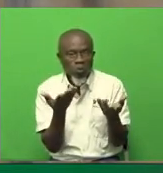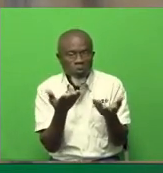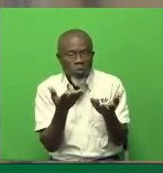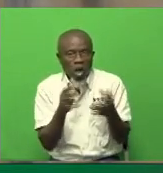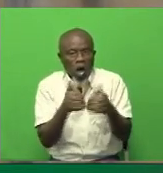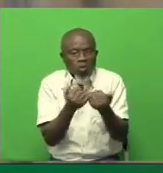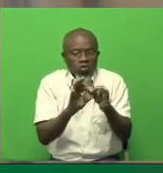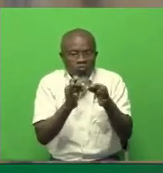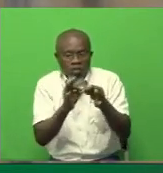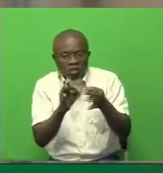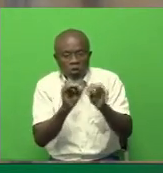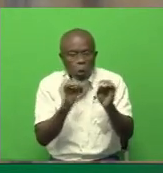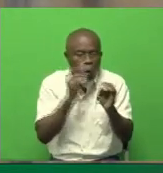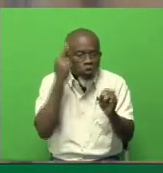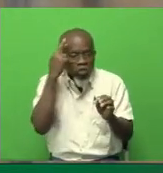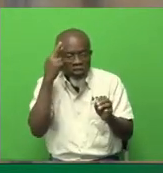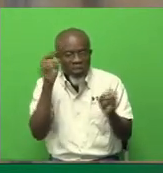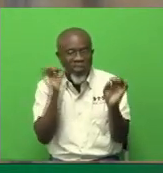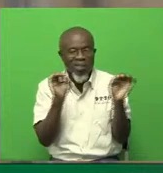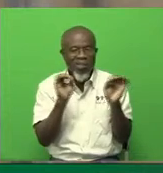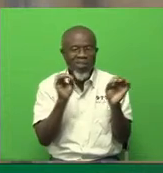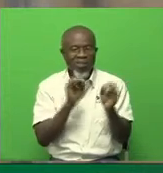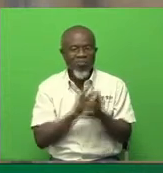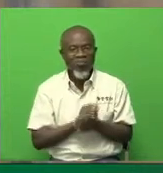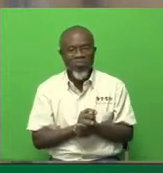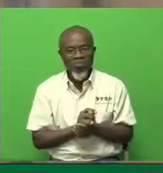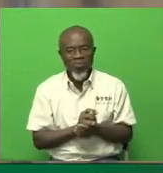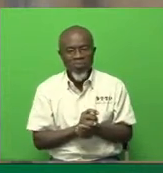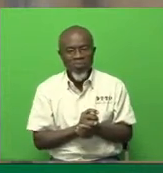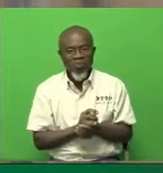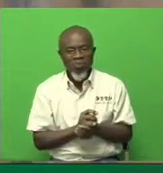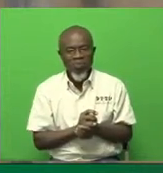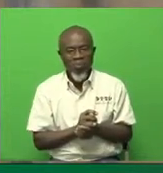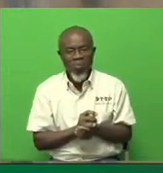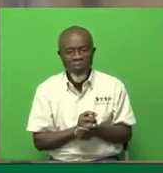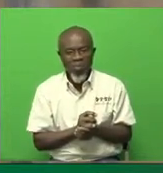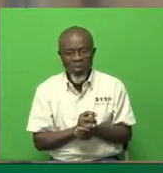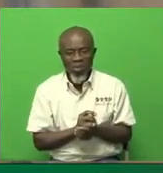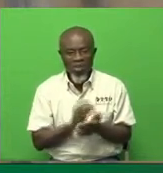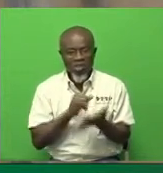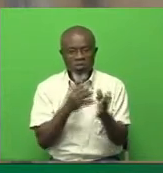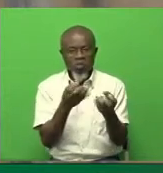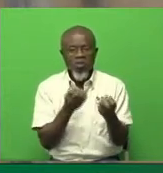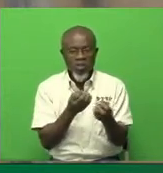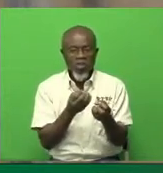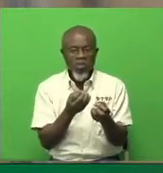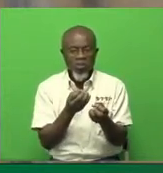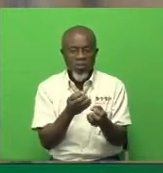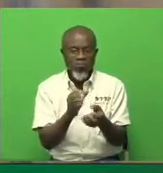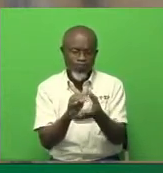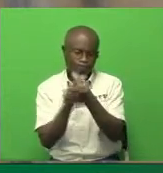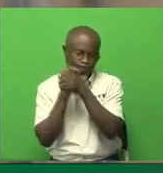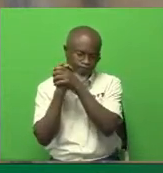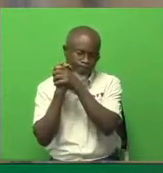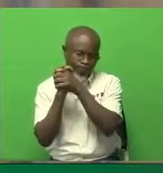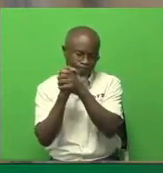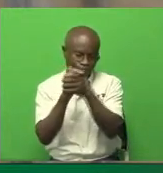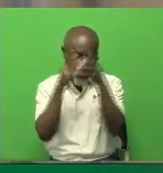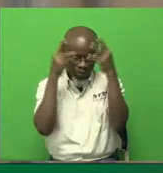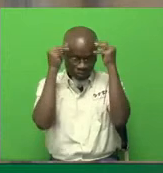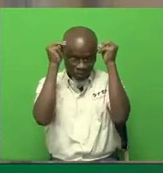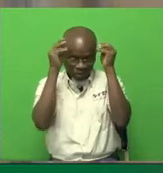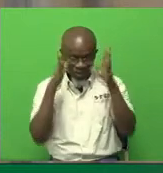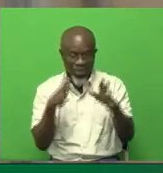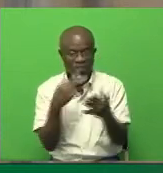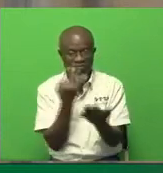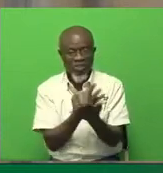constituents of sentences didn't send me here for that so I want to congratulate the Minister of Finance and the minister of planning and